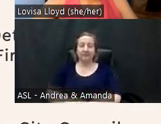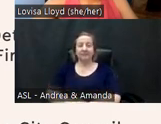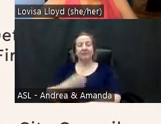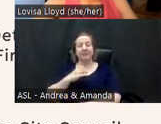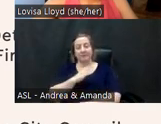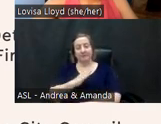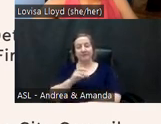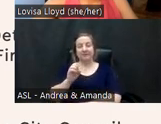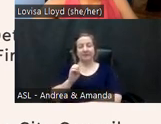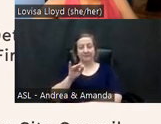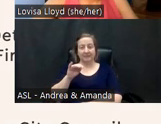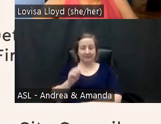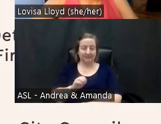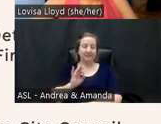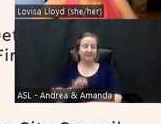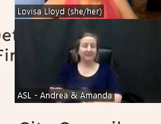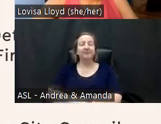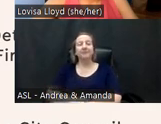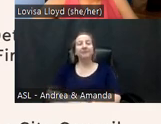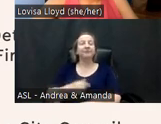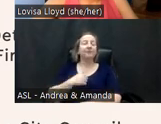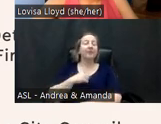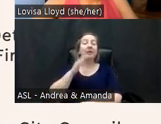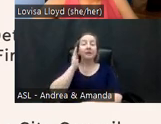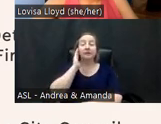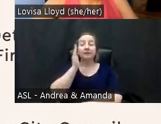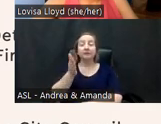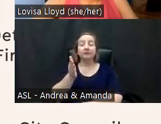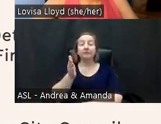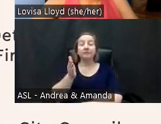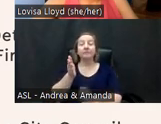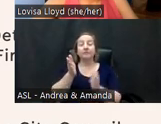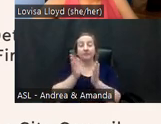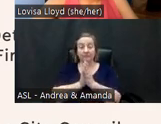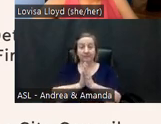Commissioner Debbie. Okay, I'm gonna pass